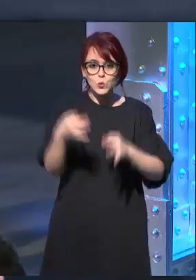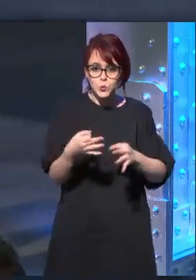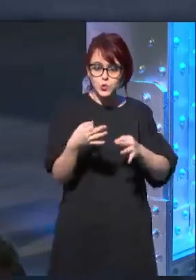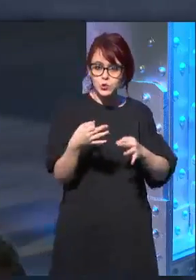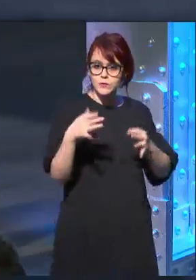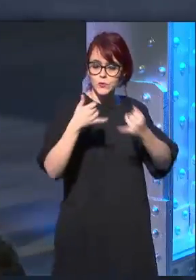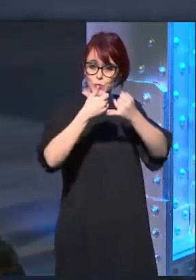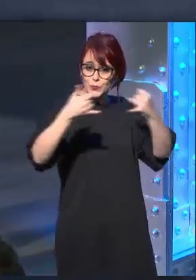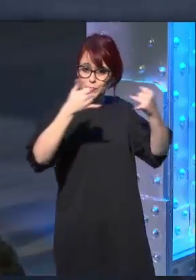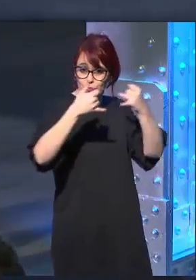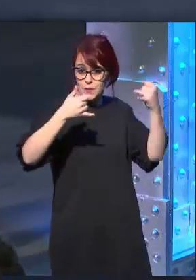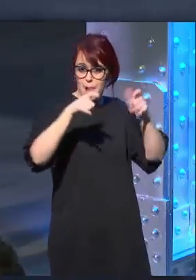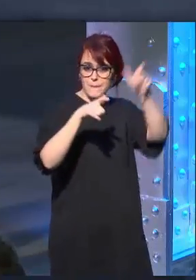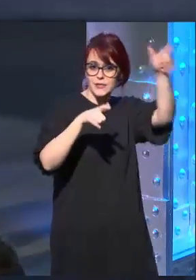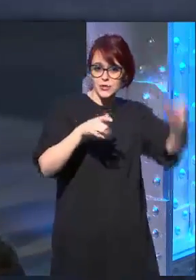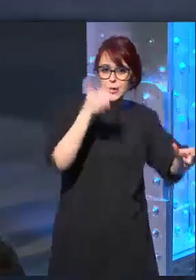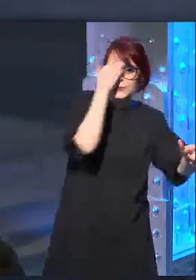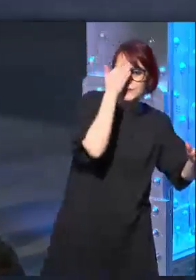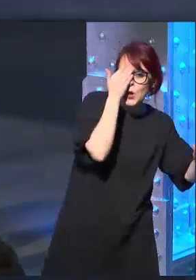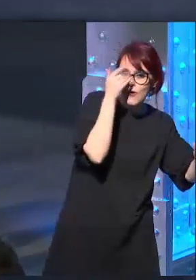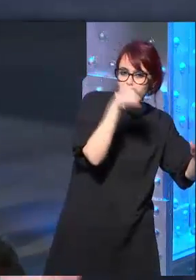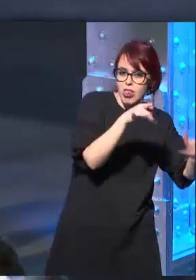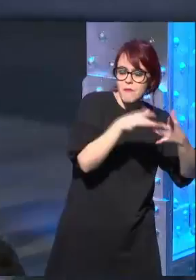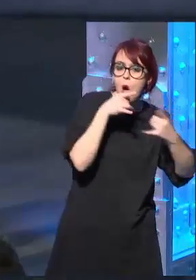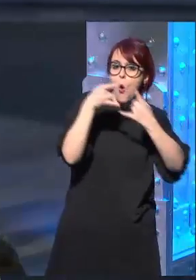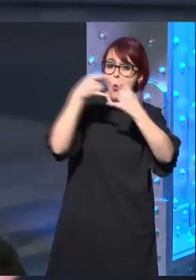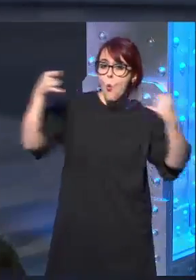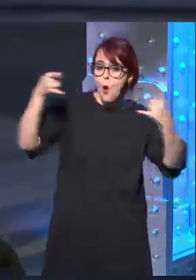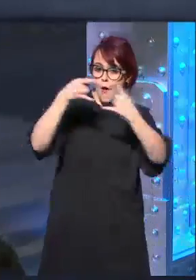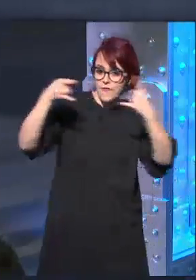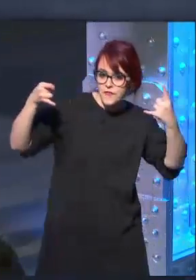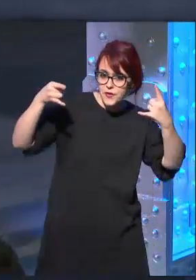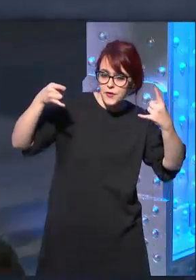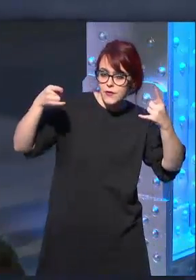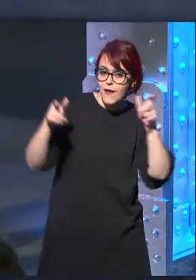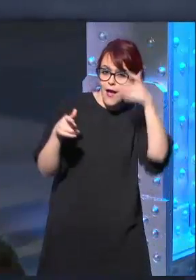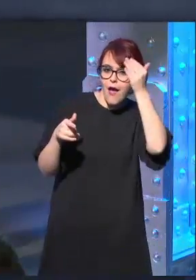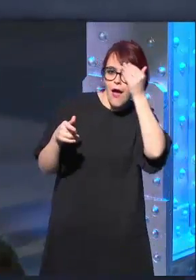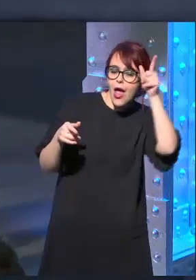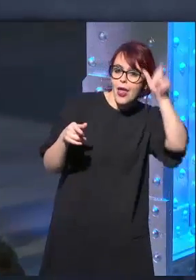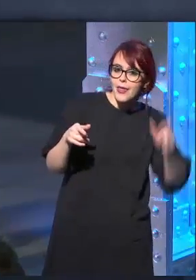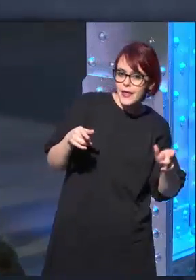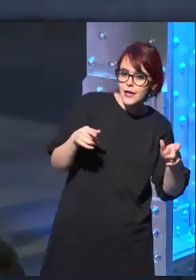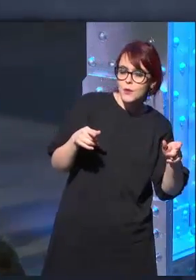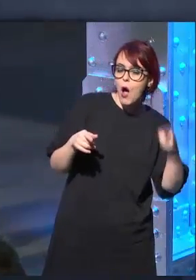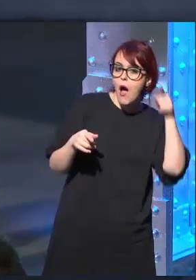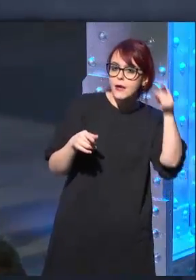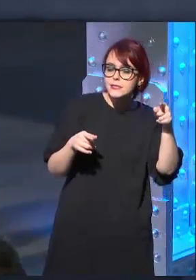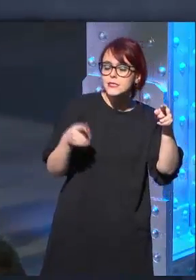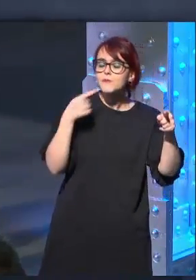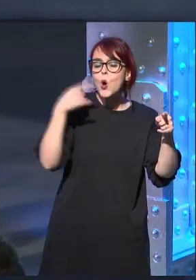and use, and a hacker or a cyber criminal can get connected to the open